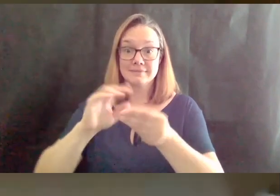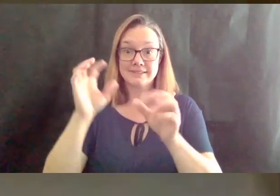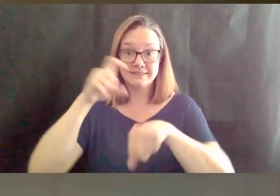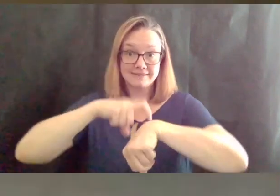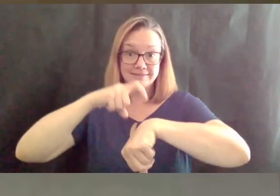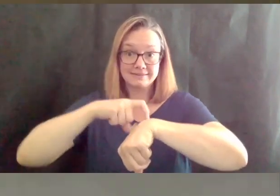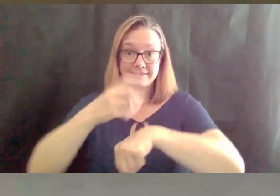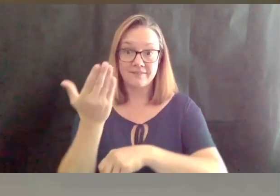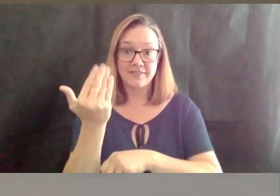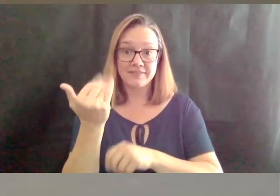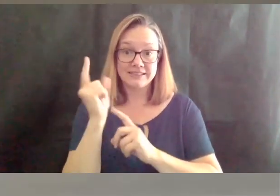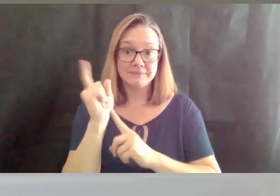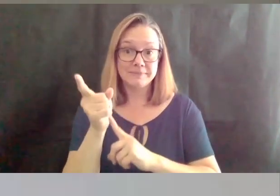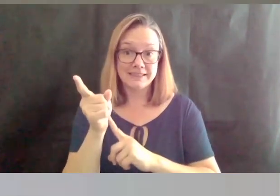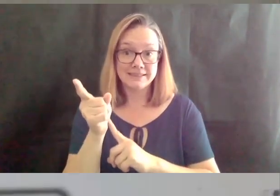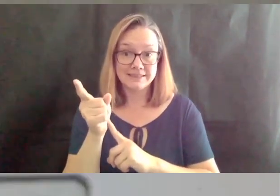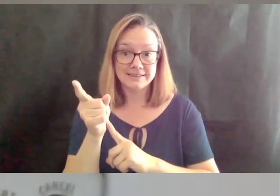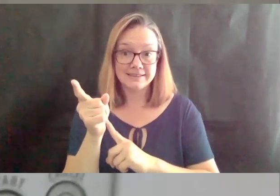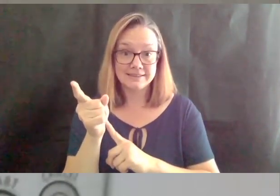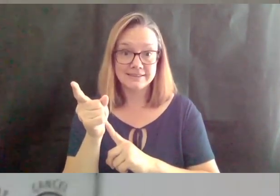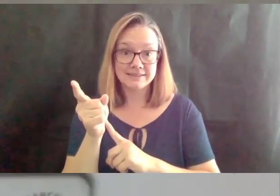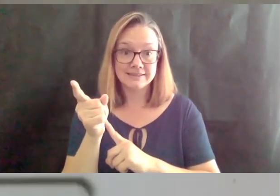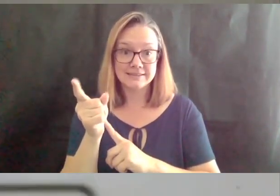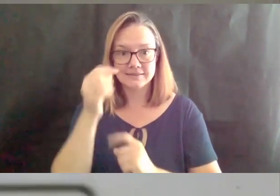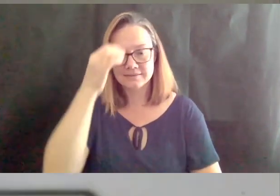our timer here.